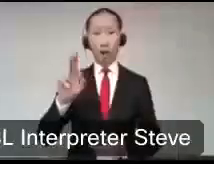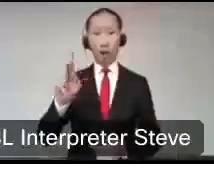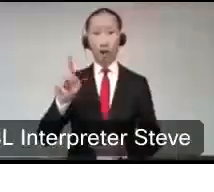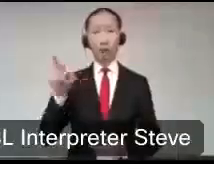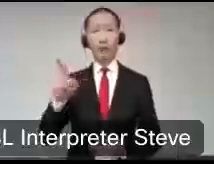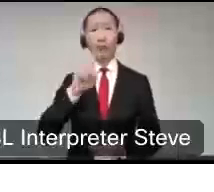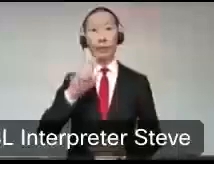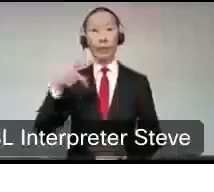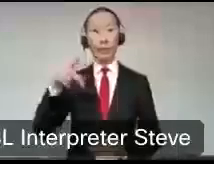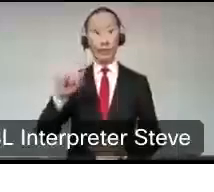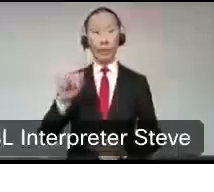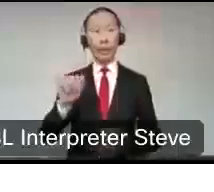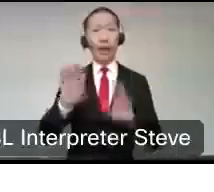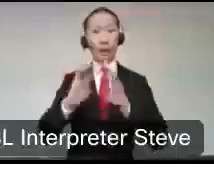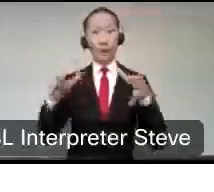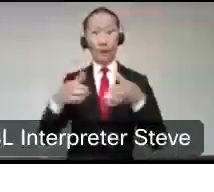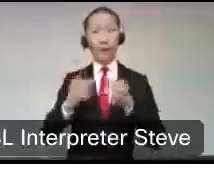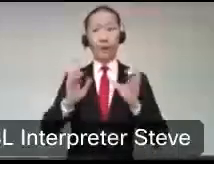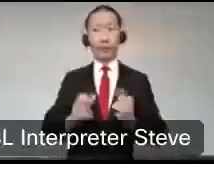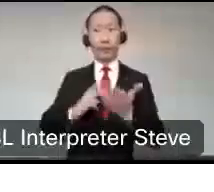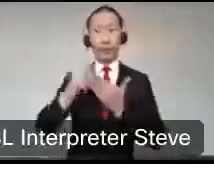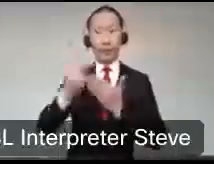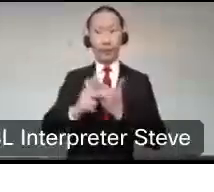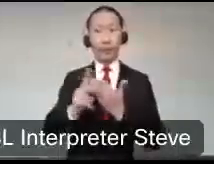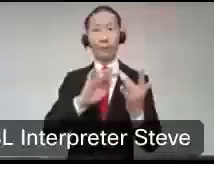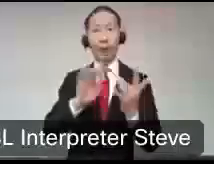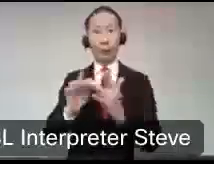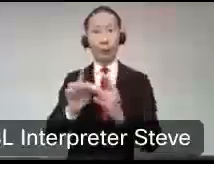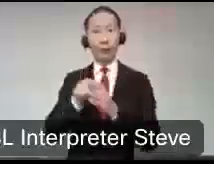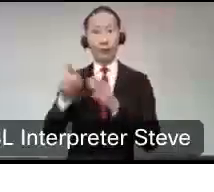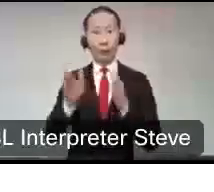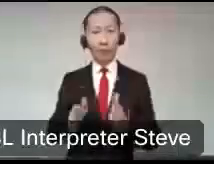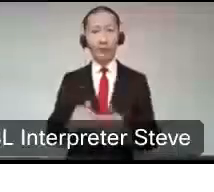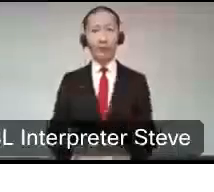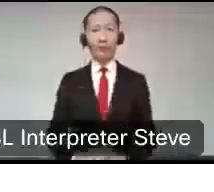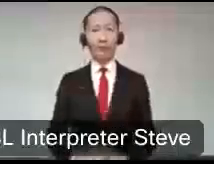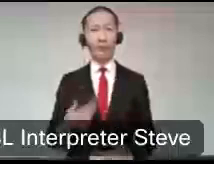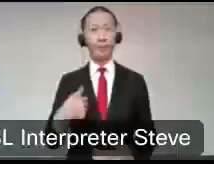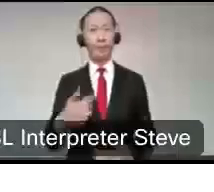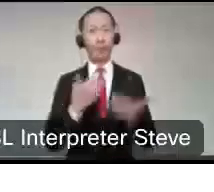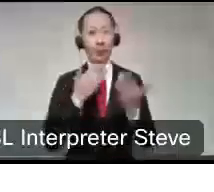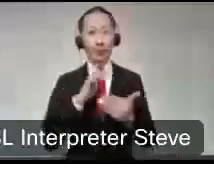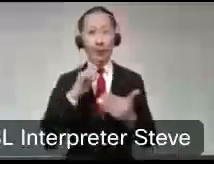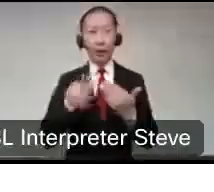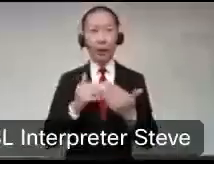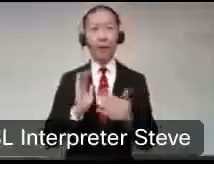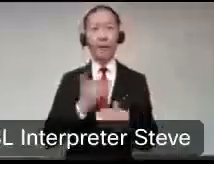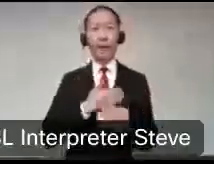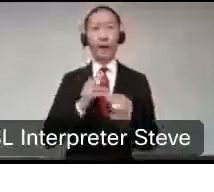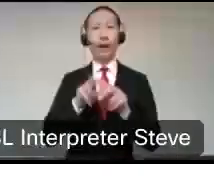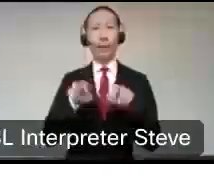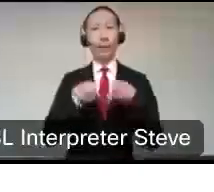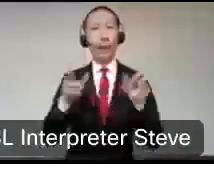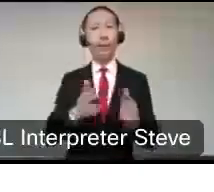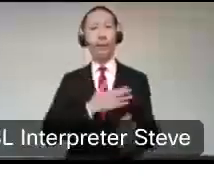the PA Bureau of Consumer Programs Outreach Specialist. We're grateful for all of our panelists'